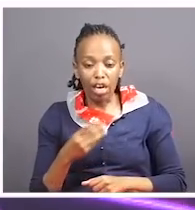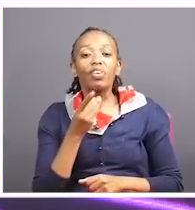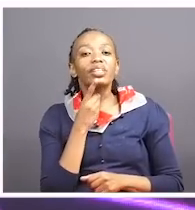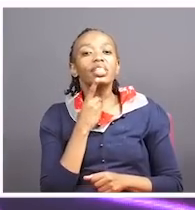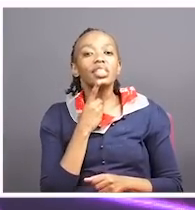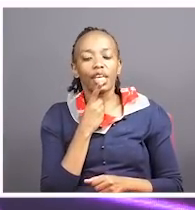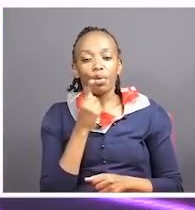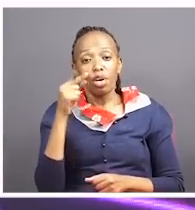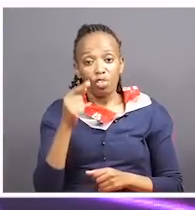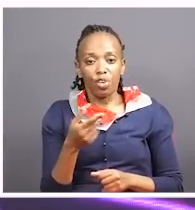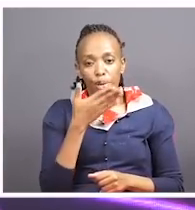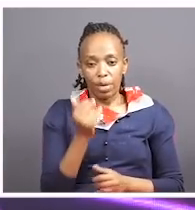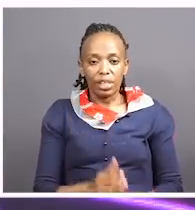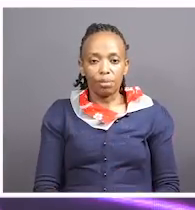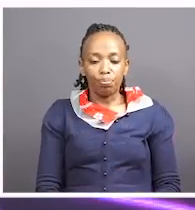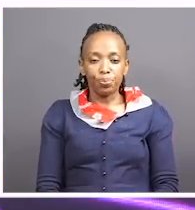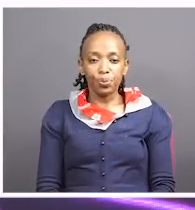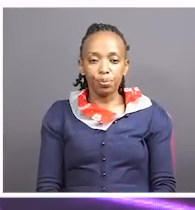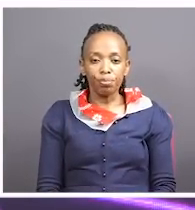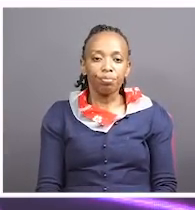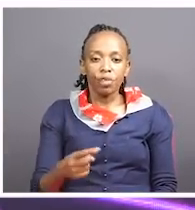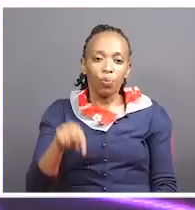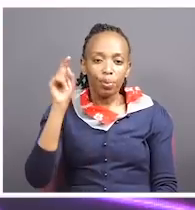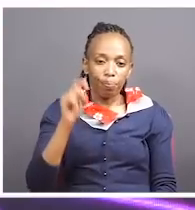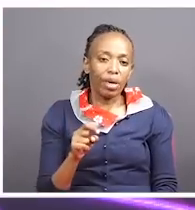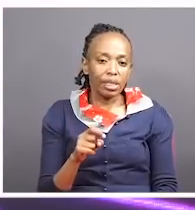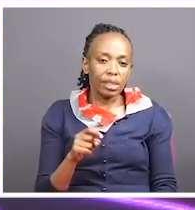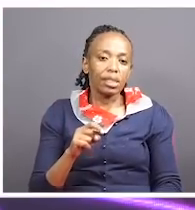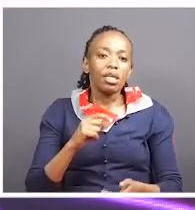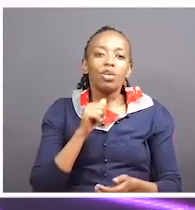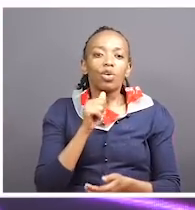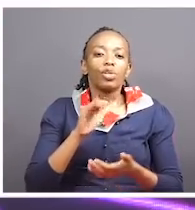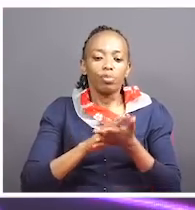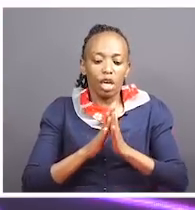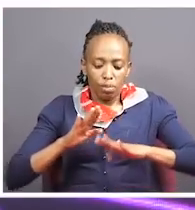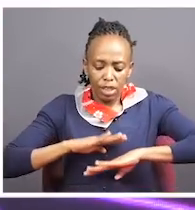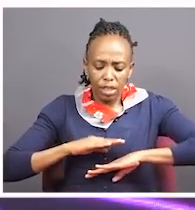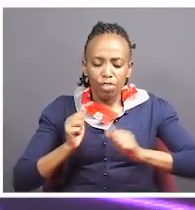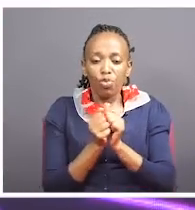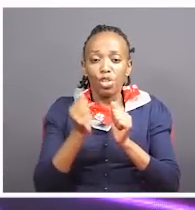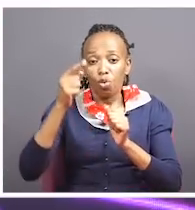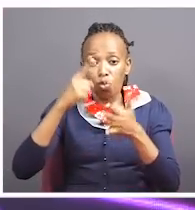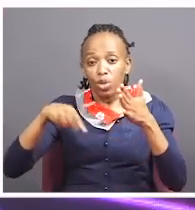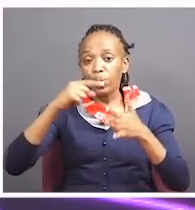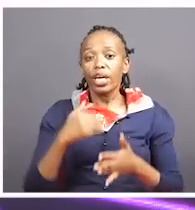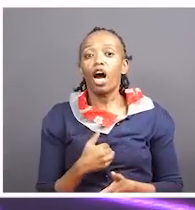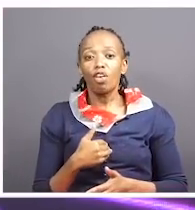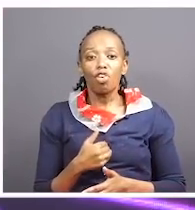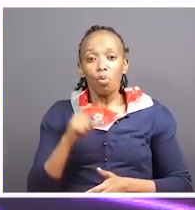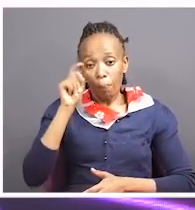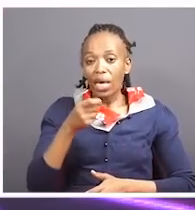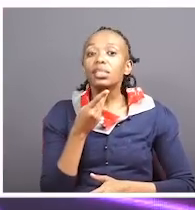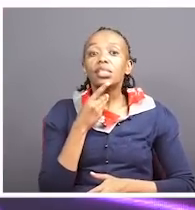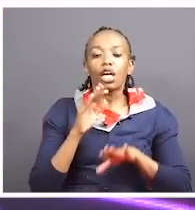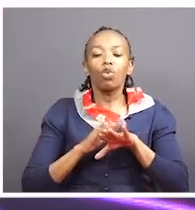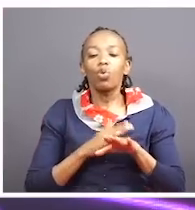have a desire for the better. We must not be satisfied with what we have. There must be a desire